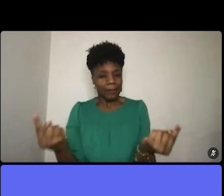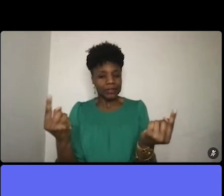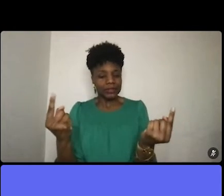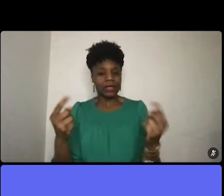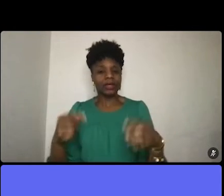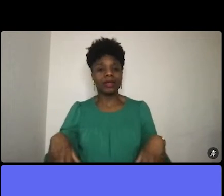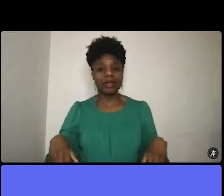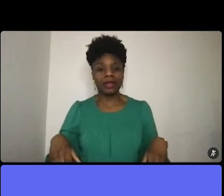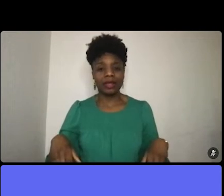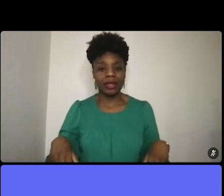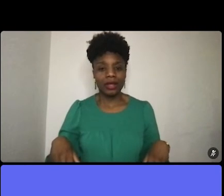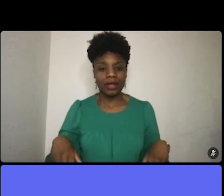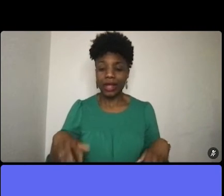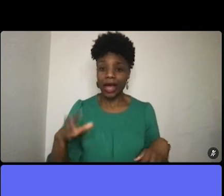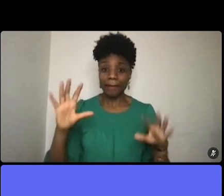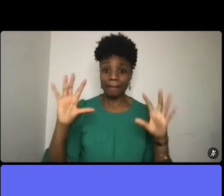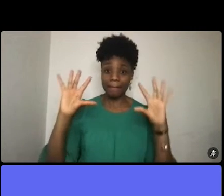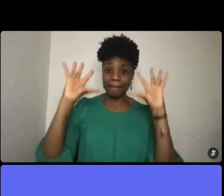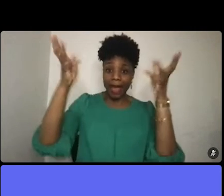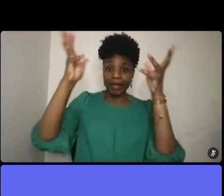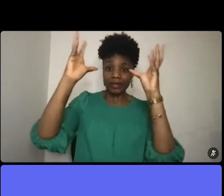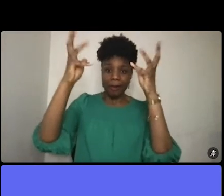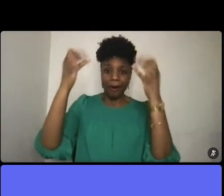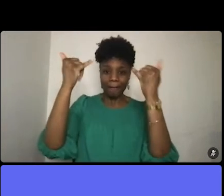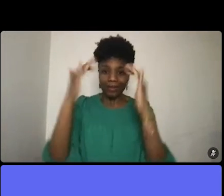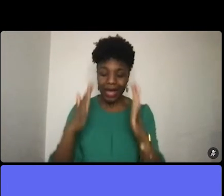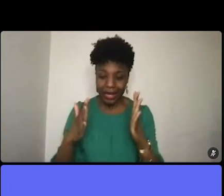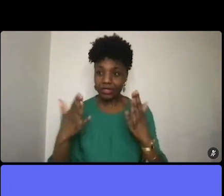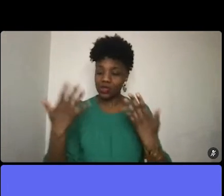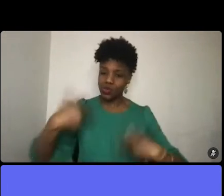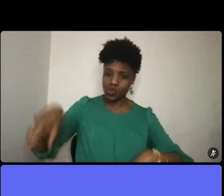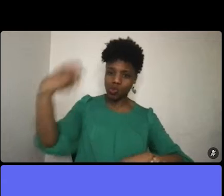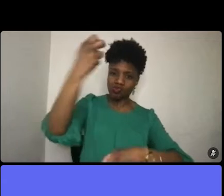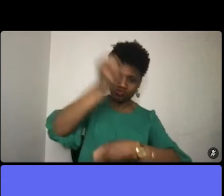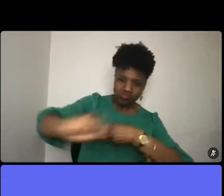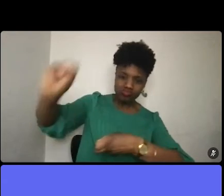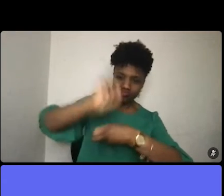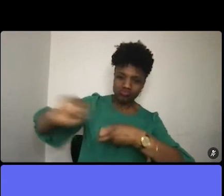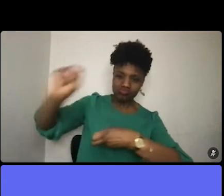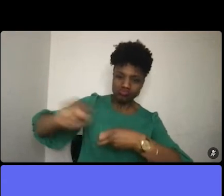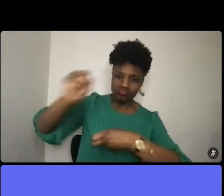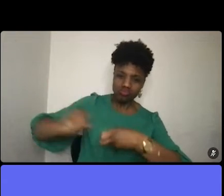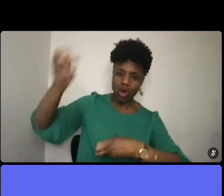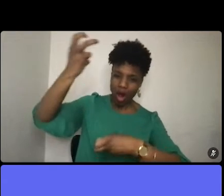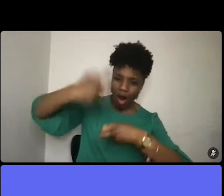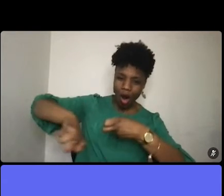Like NBA players are not trying to like they're working so hard to where like let me just literally get out of my mind